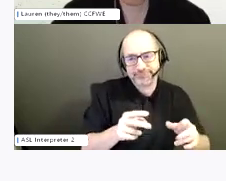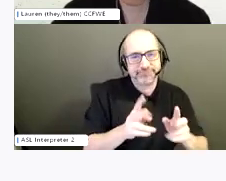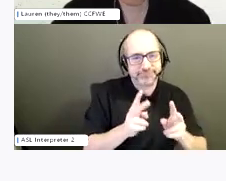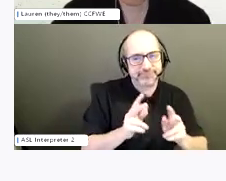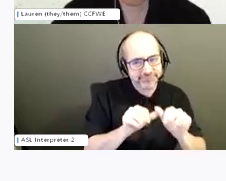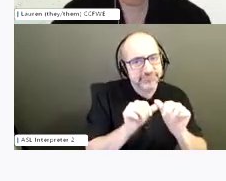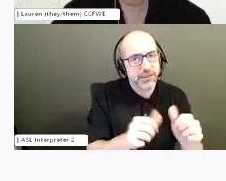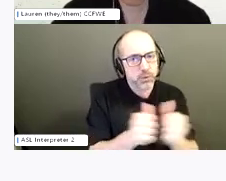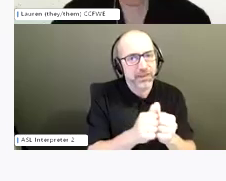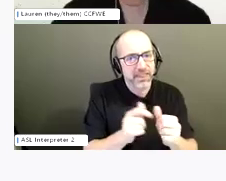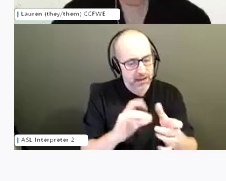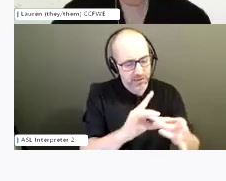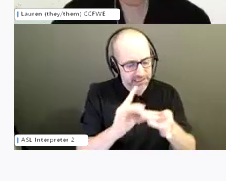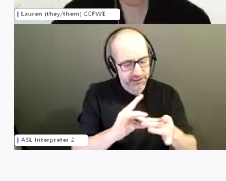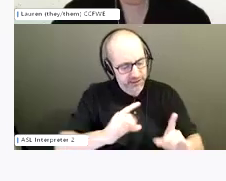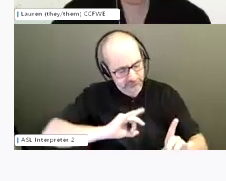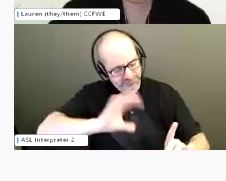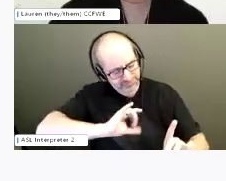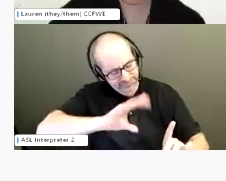to lack of suitable options.